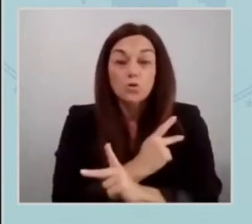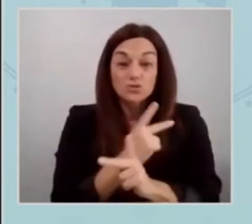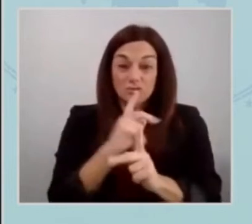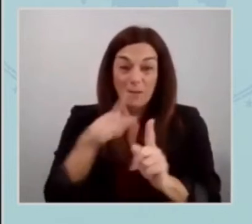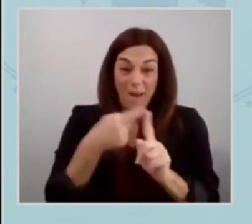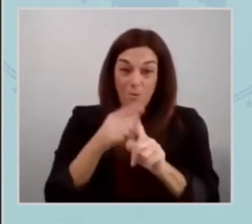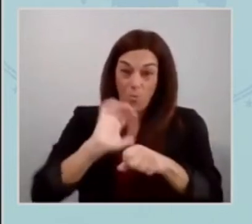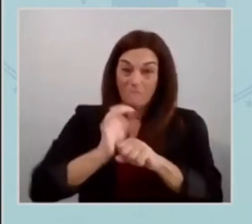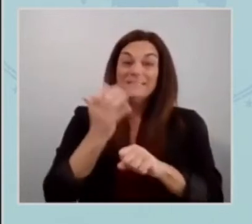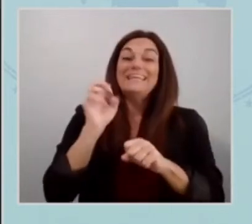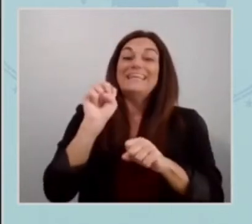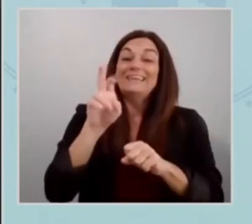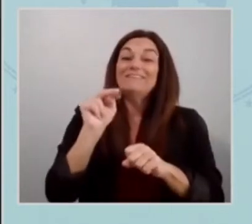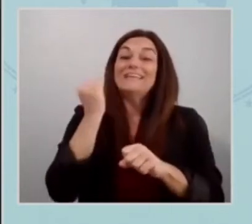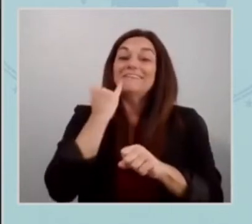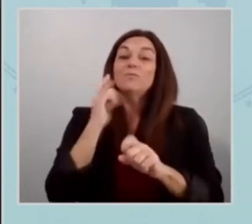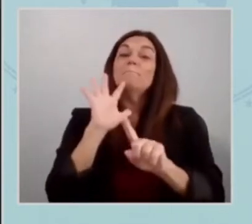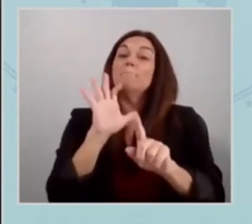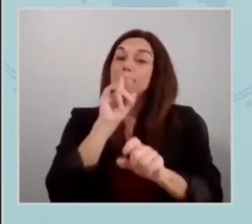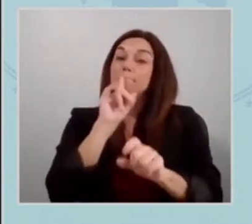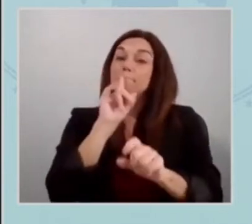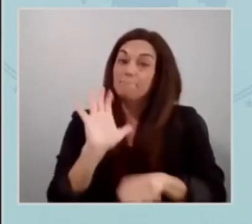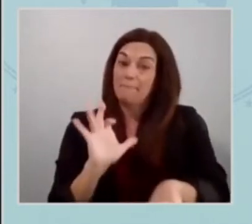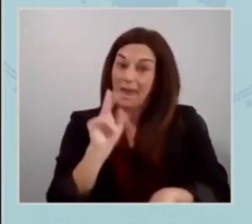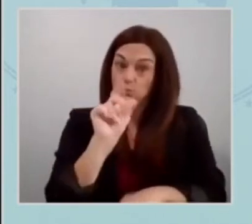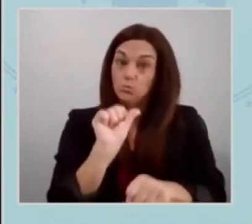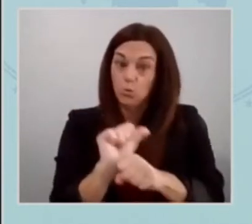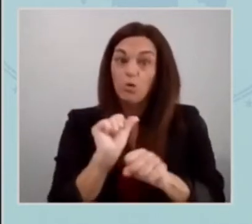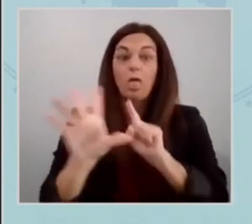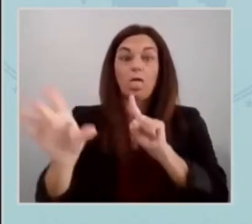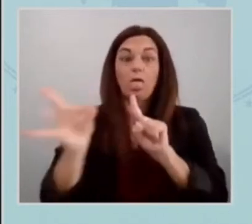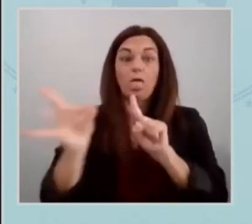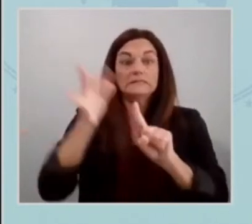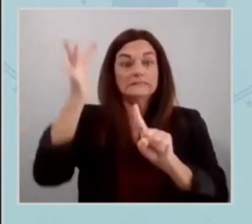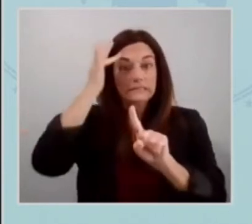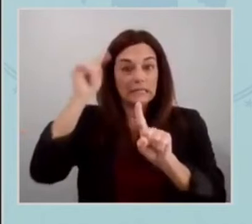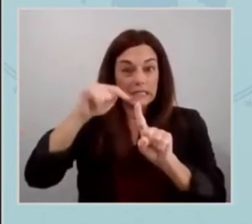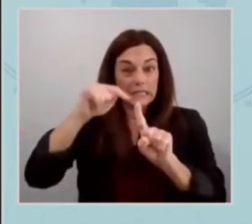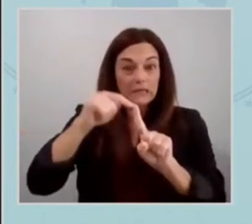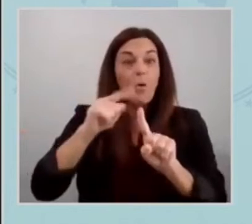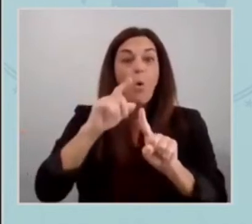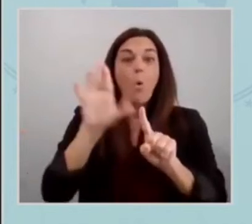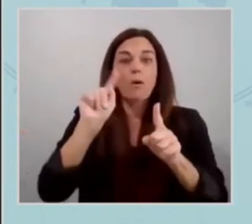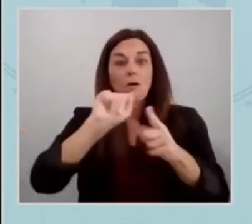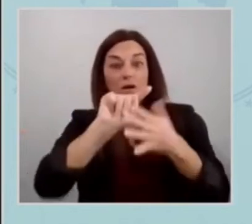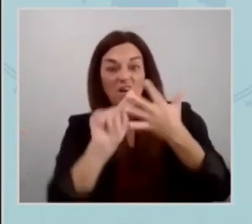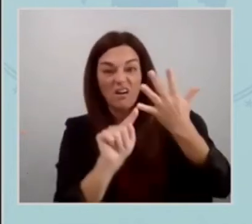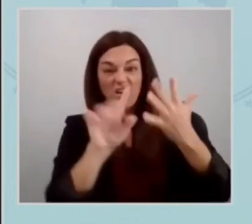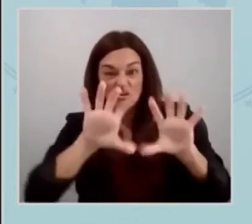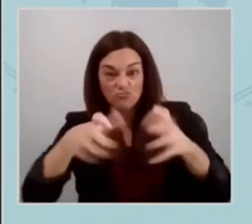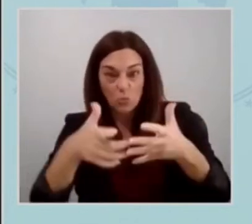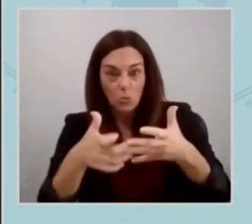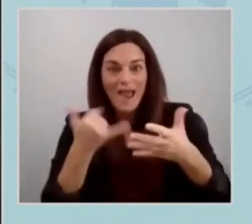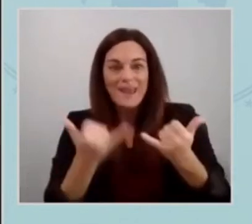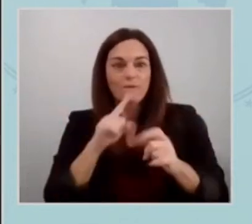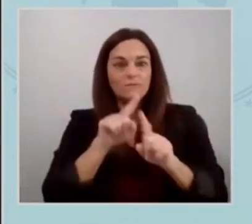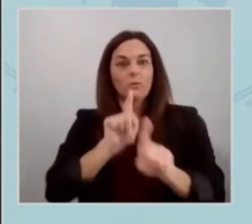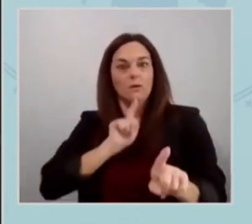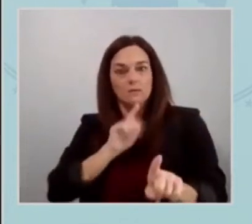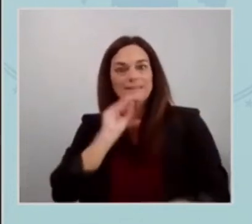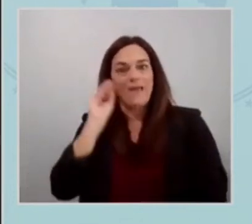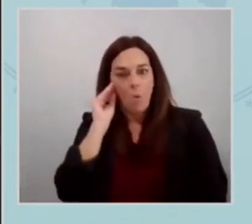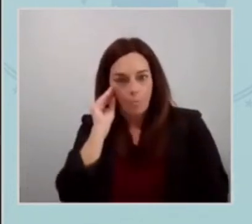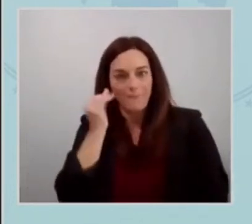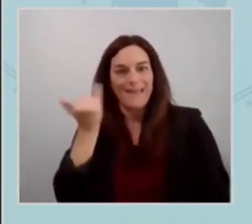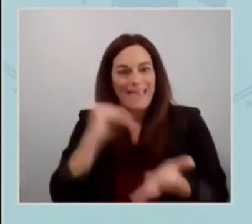around. Because the worst thing about COVID, even if we do go back to work and someone catches it or